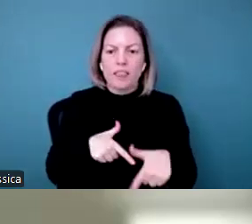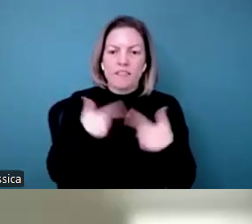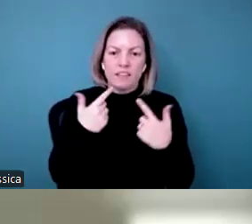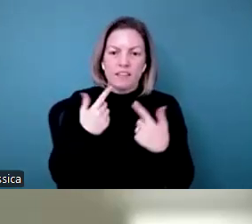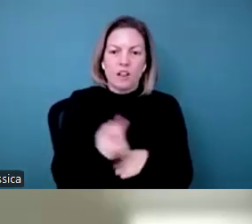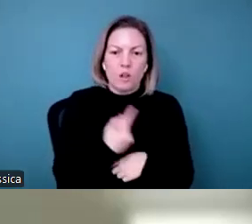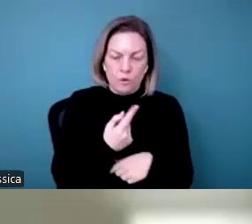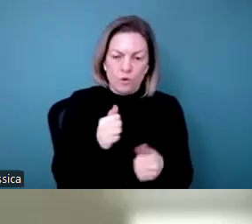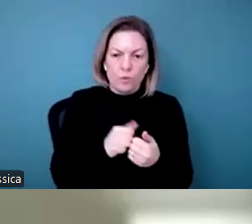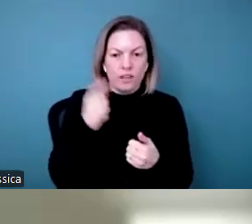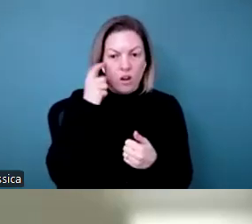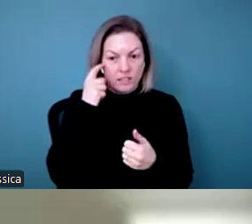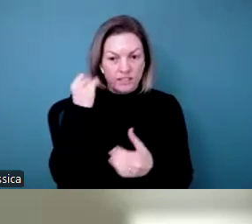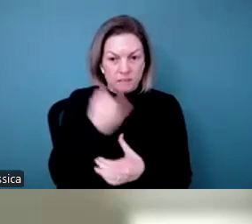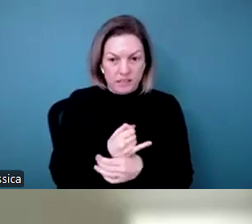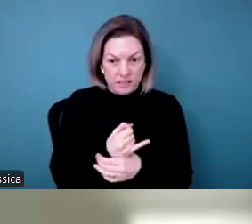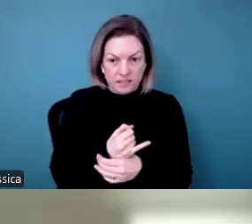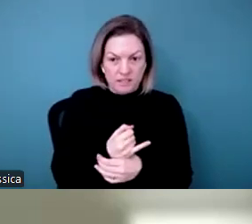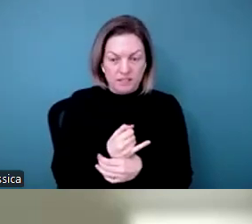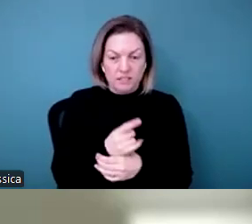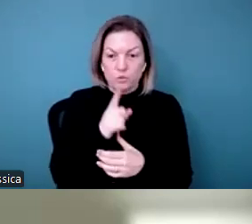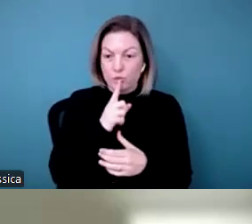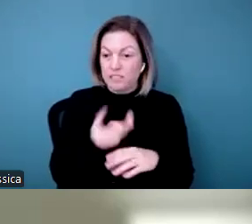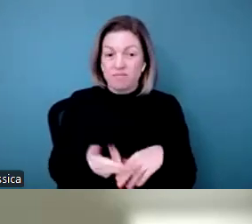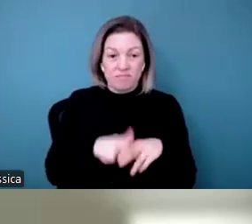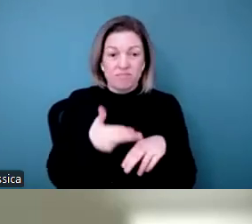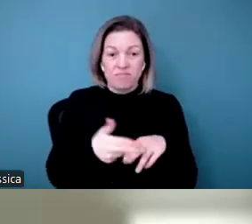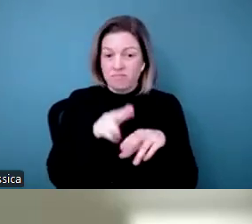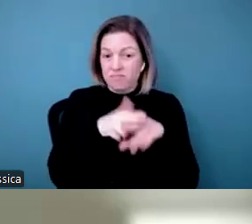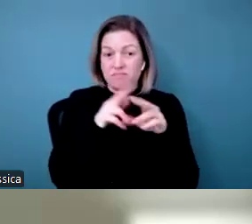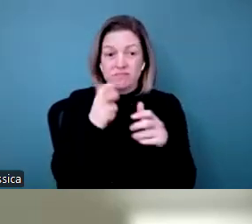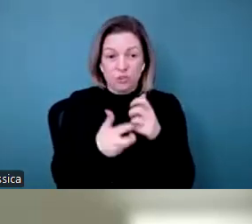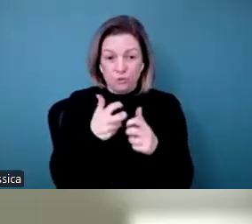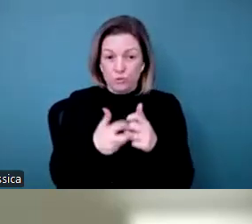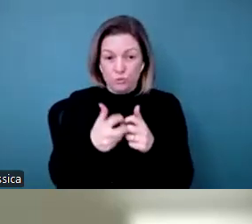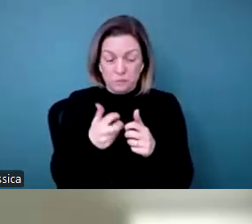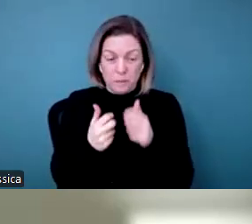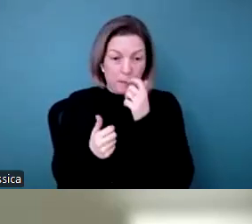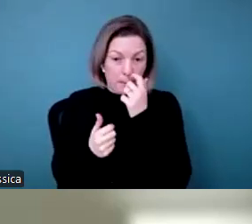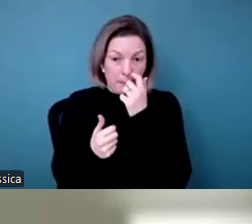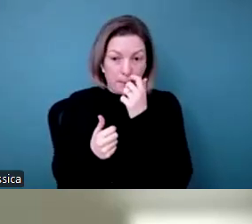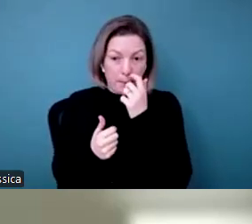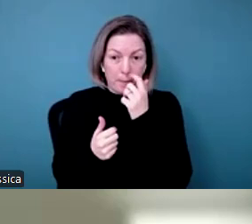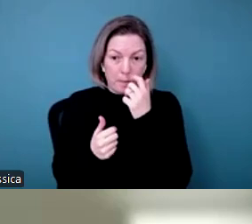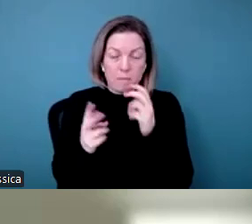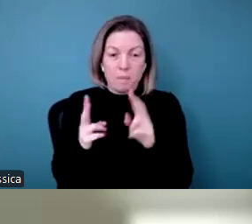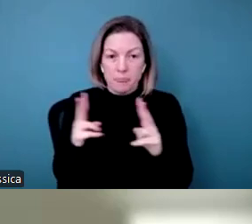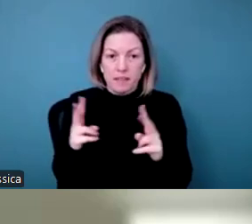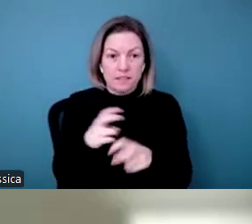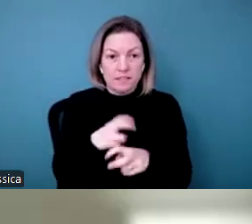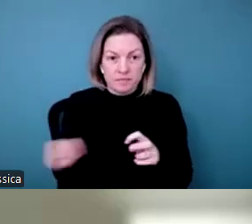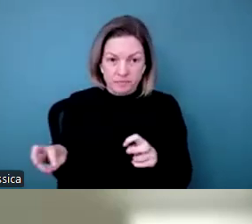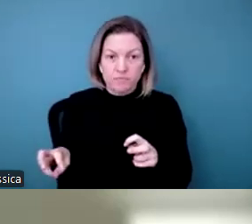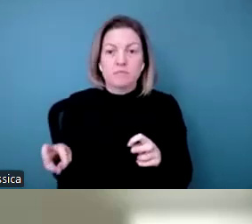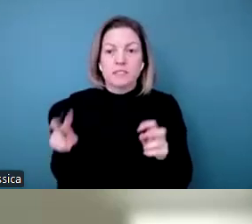cognitive impairment. It is a growing issue. It is a very difficult